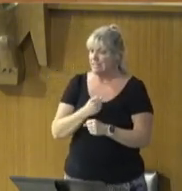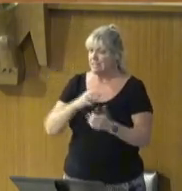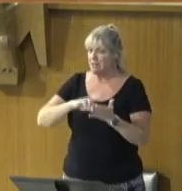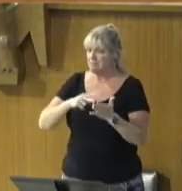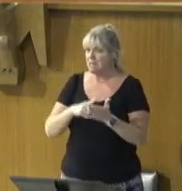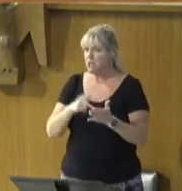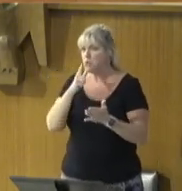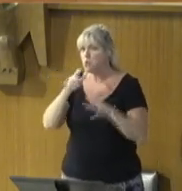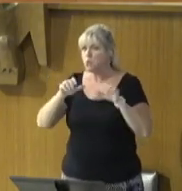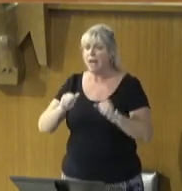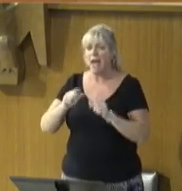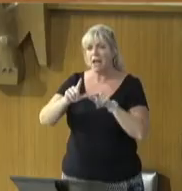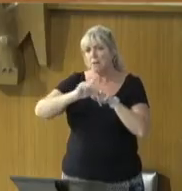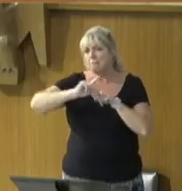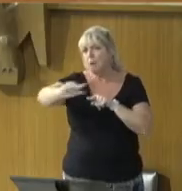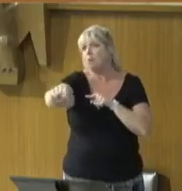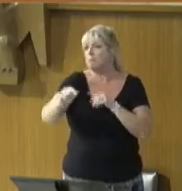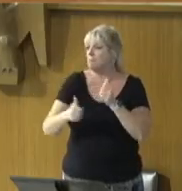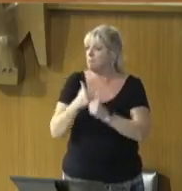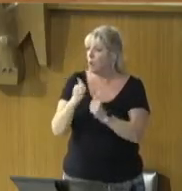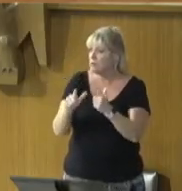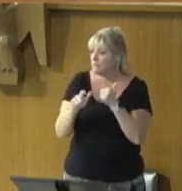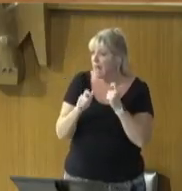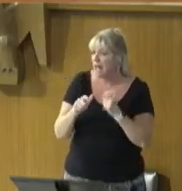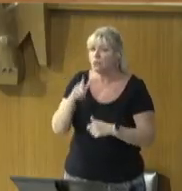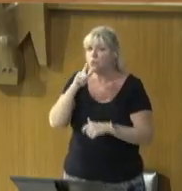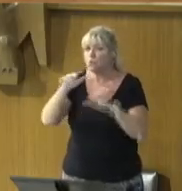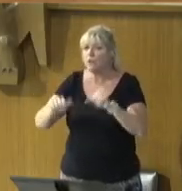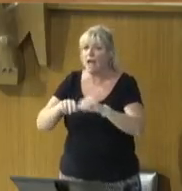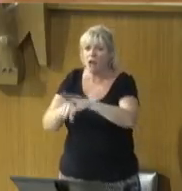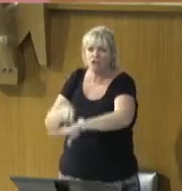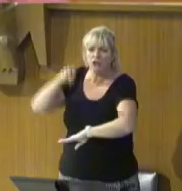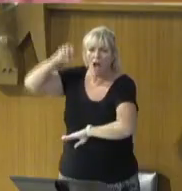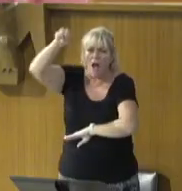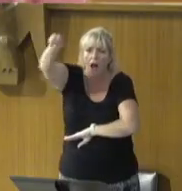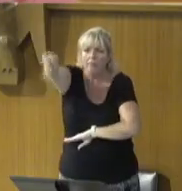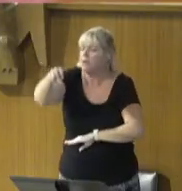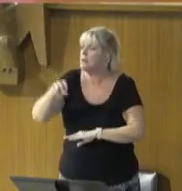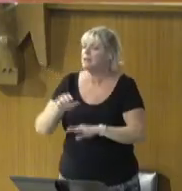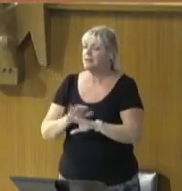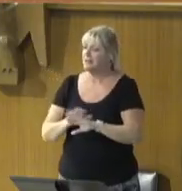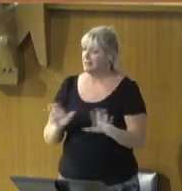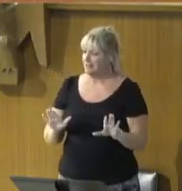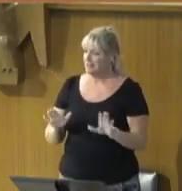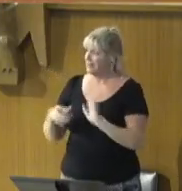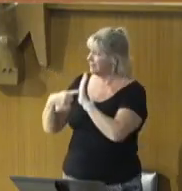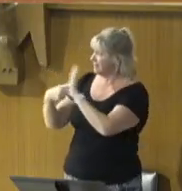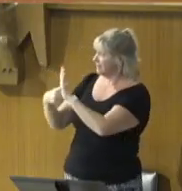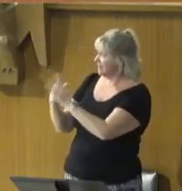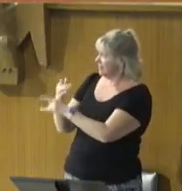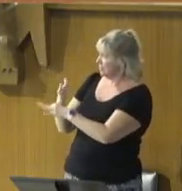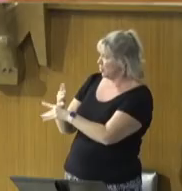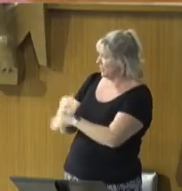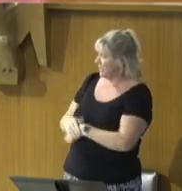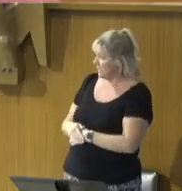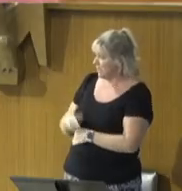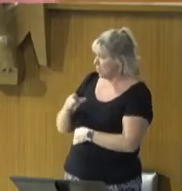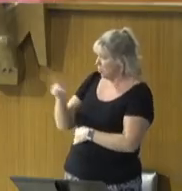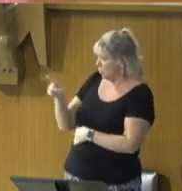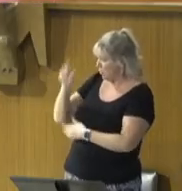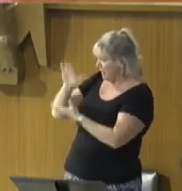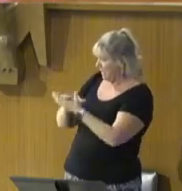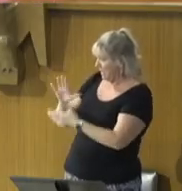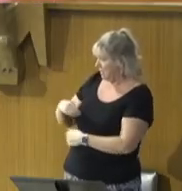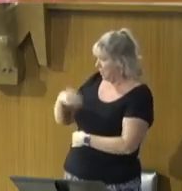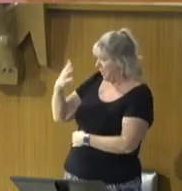hundred-meter dash the fastest or who could jump the furthest. They were signaling to Germany that the Führer's belief in racial